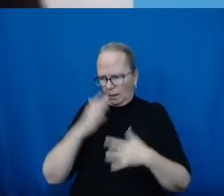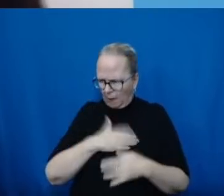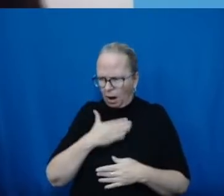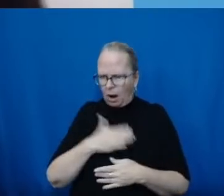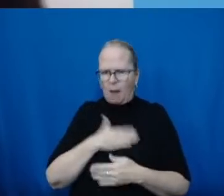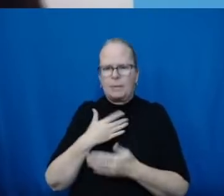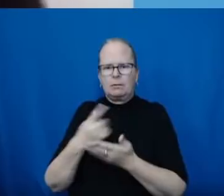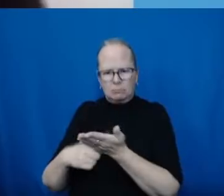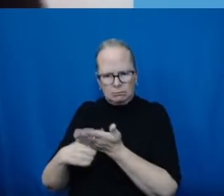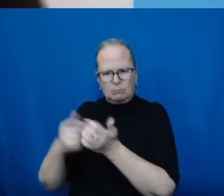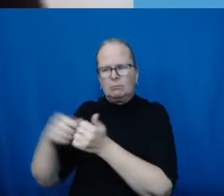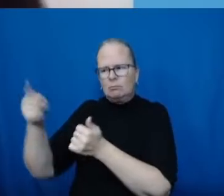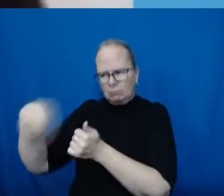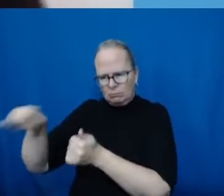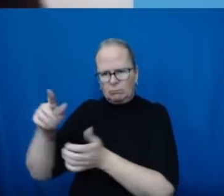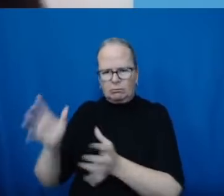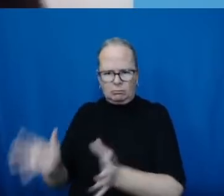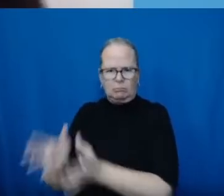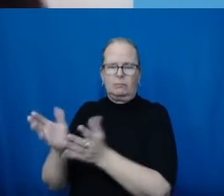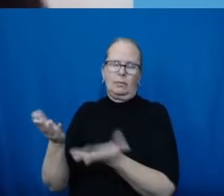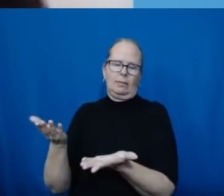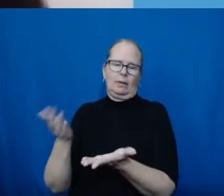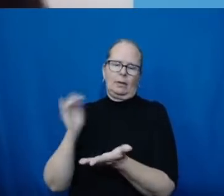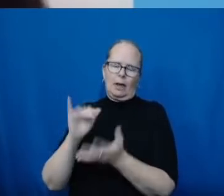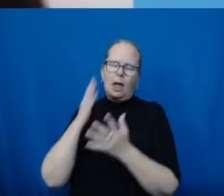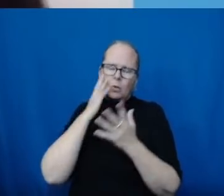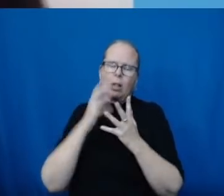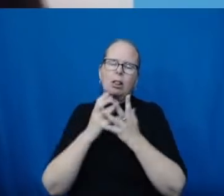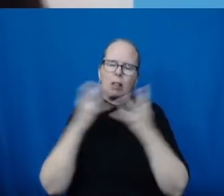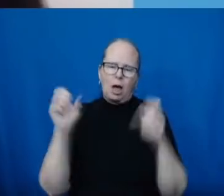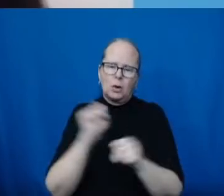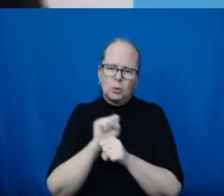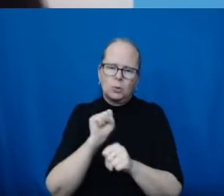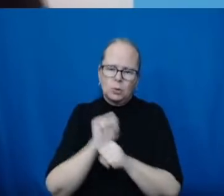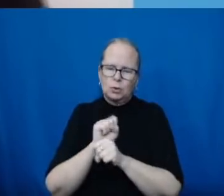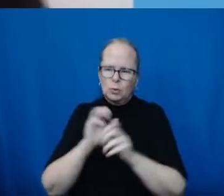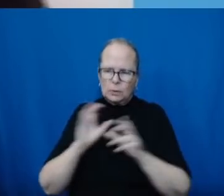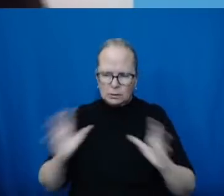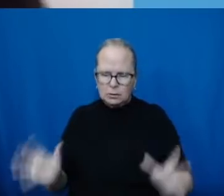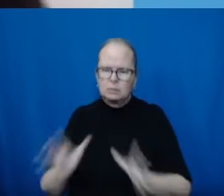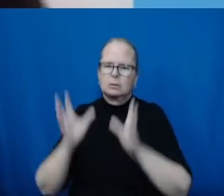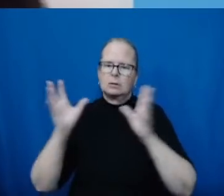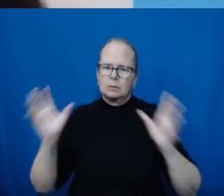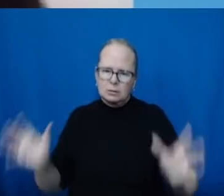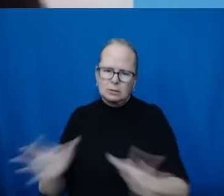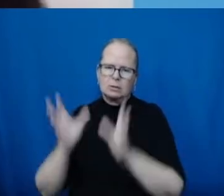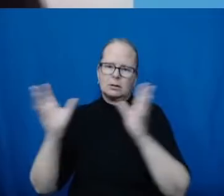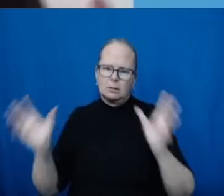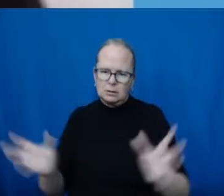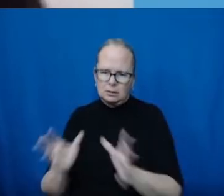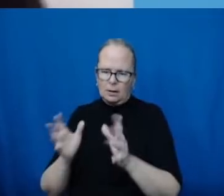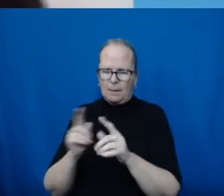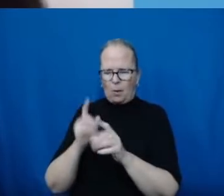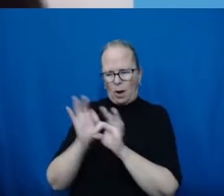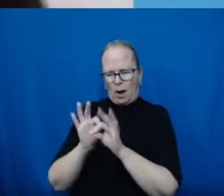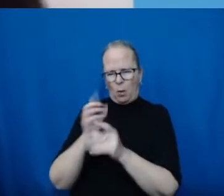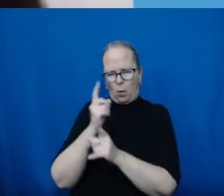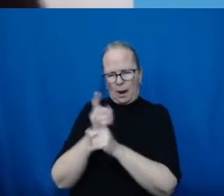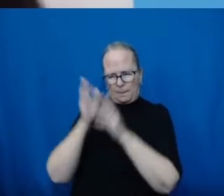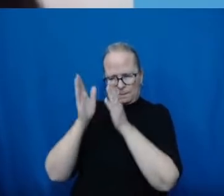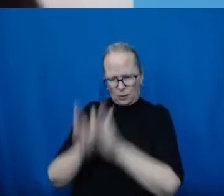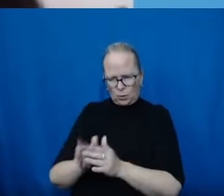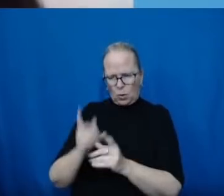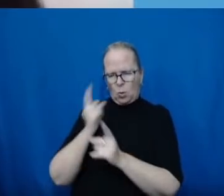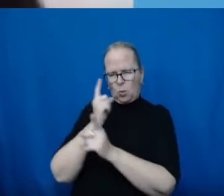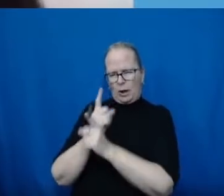little bit more, and you need to have the right person and advocate to help you with that. But I think it's really powerful when you have somebody else who has the same condition as